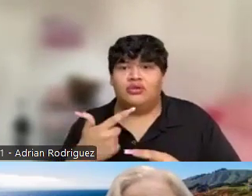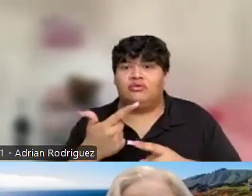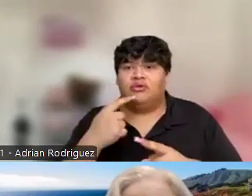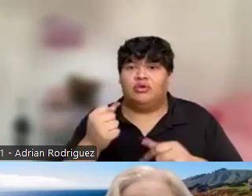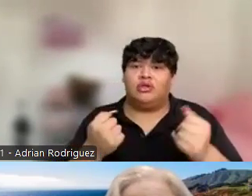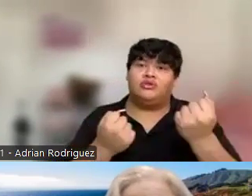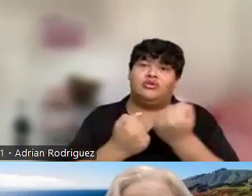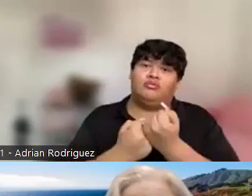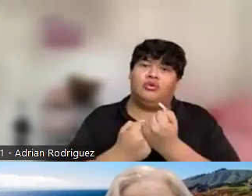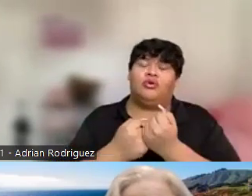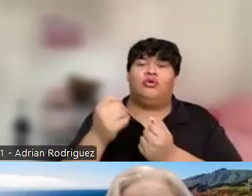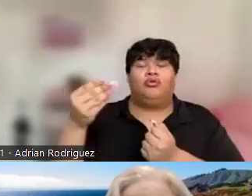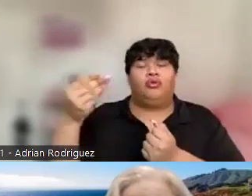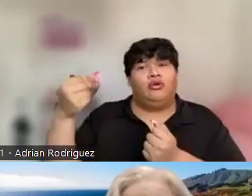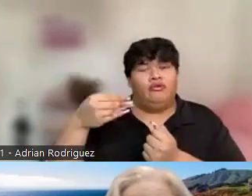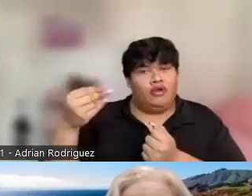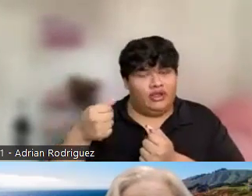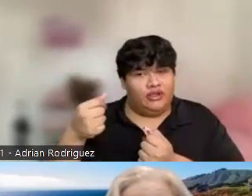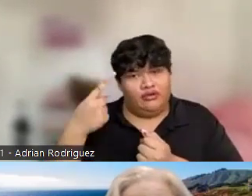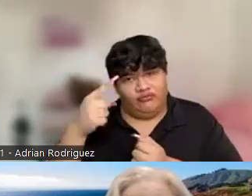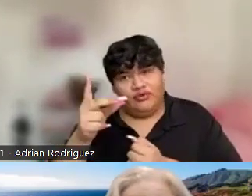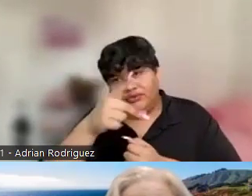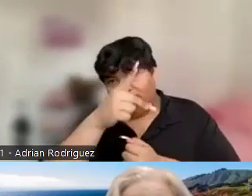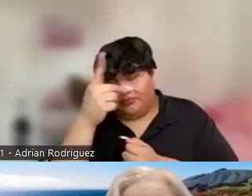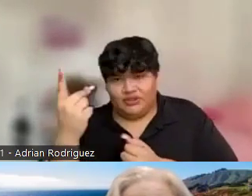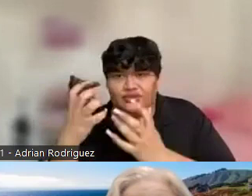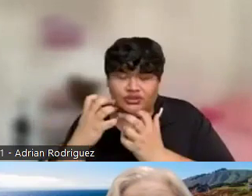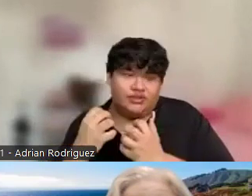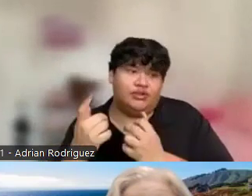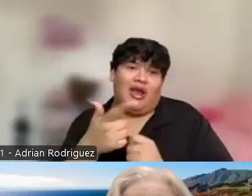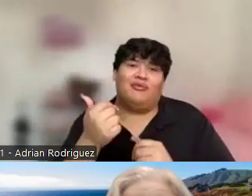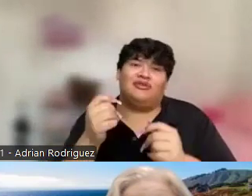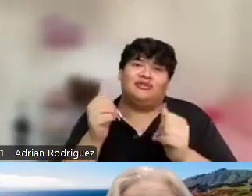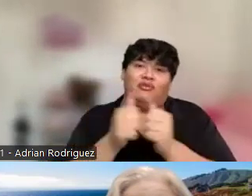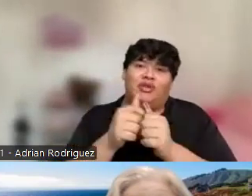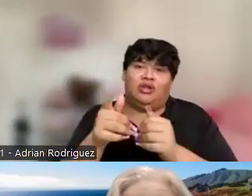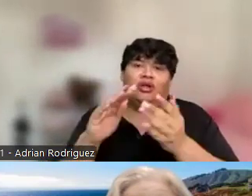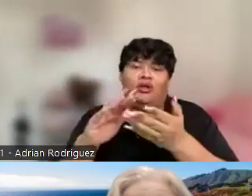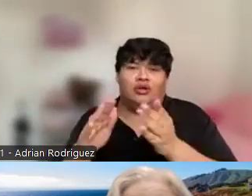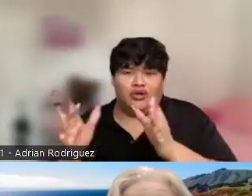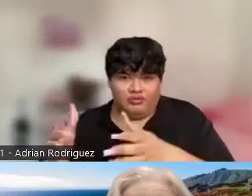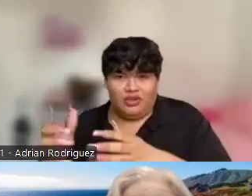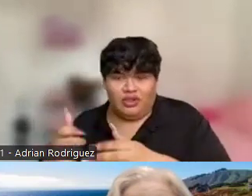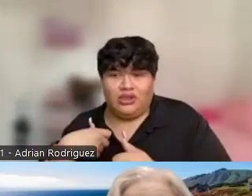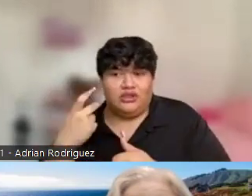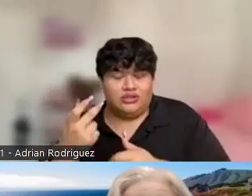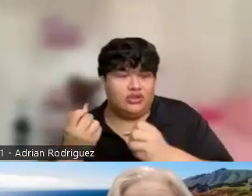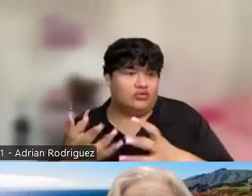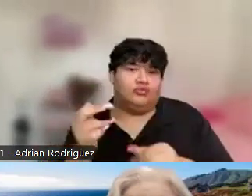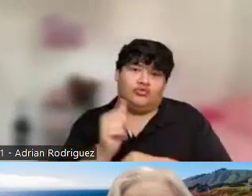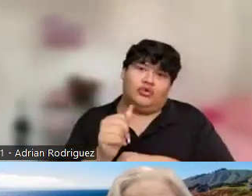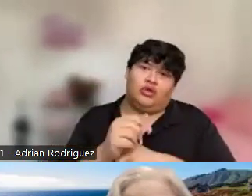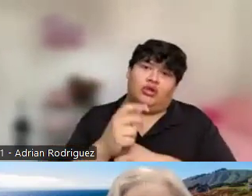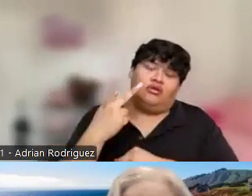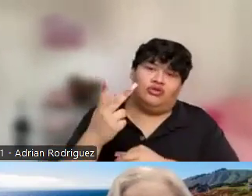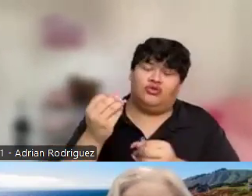support funding for dementia care, where I was part of the committee that sort of got that going. I saw a lot of promise in